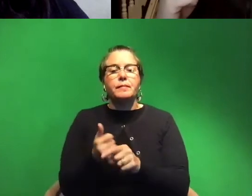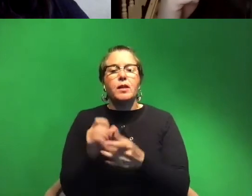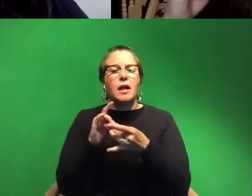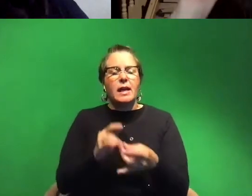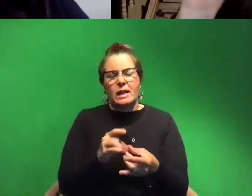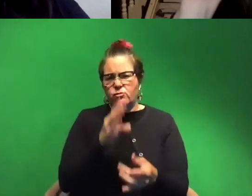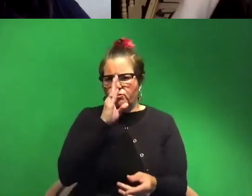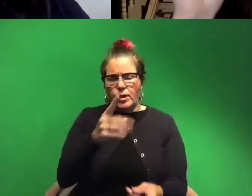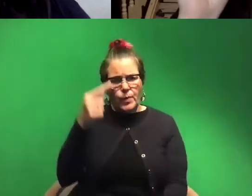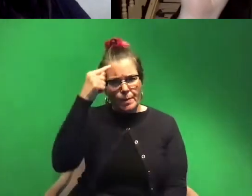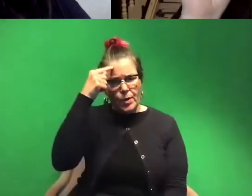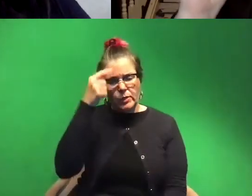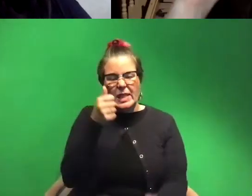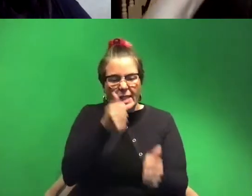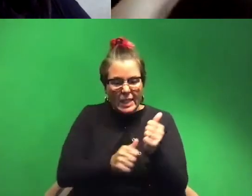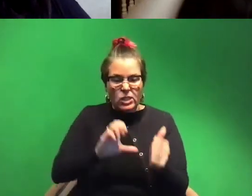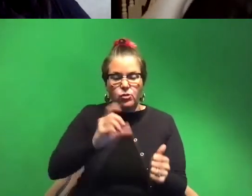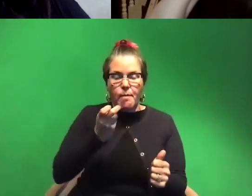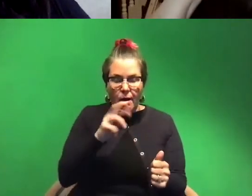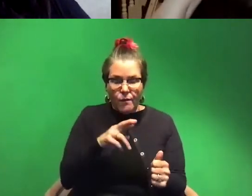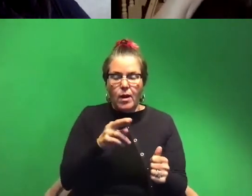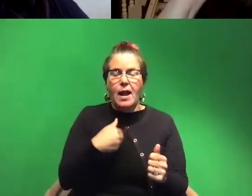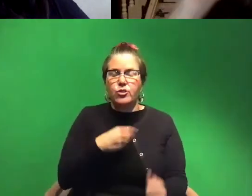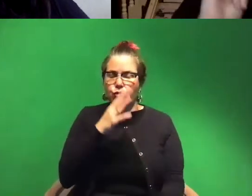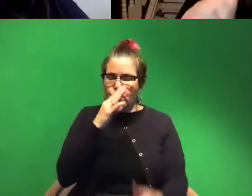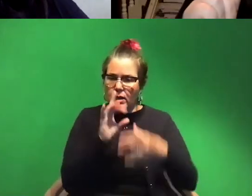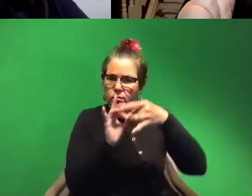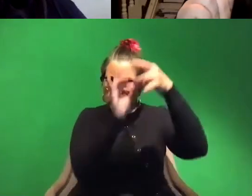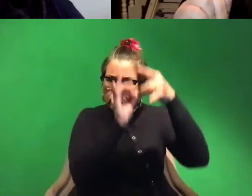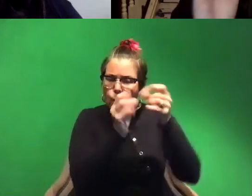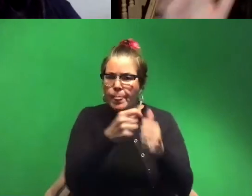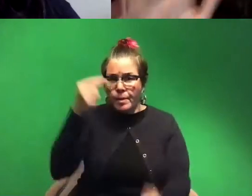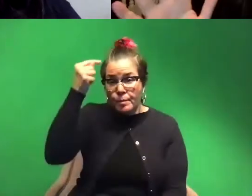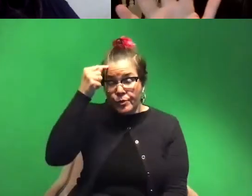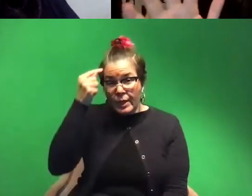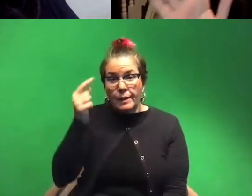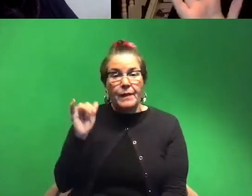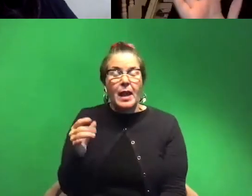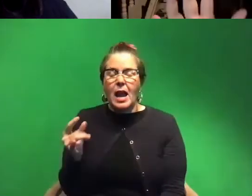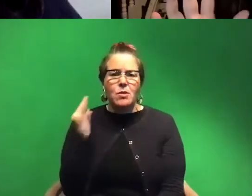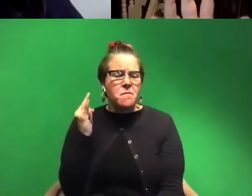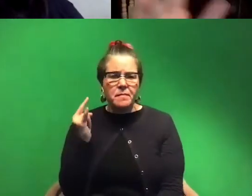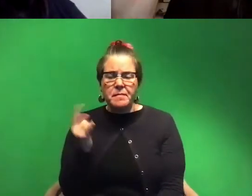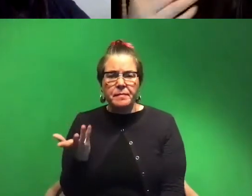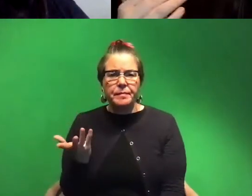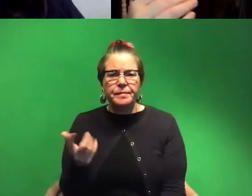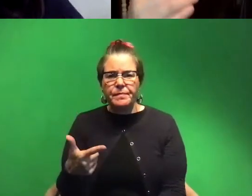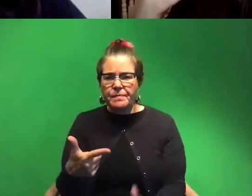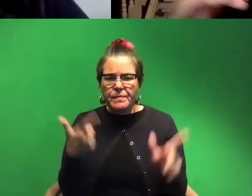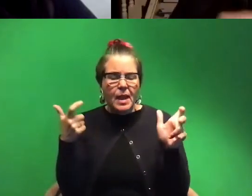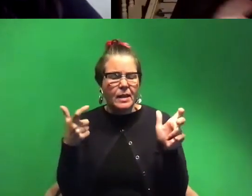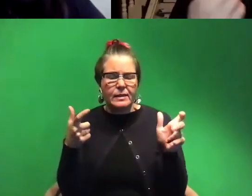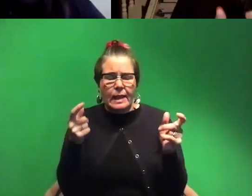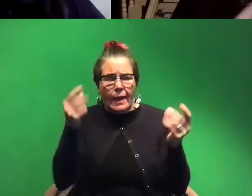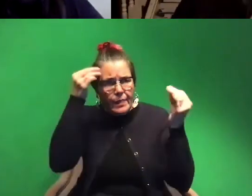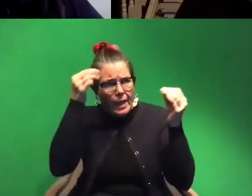brain. So each chromatophore has a direct connection to the brain, and that's why it's so fast. It's as fast as they can think.